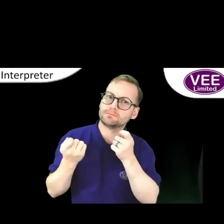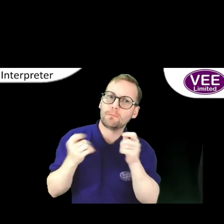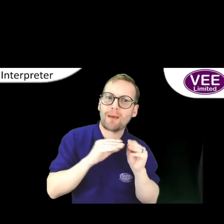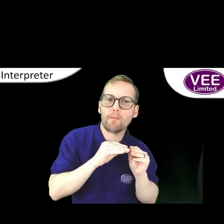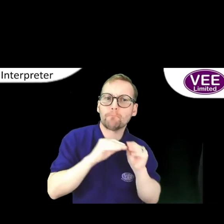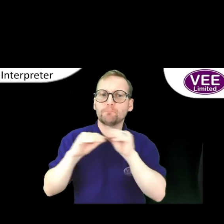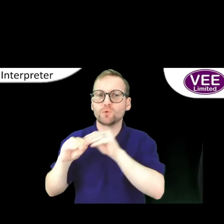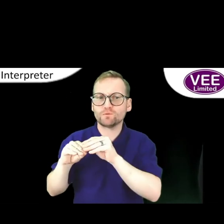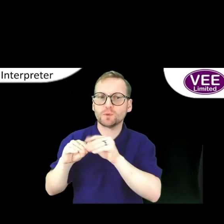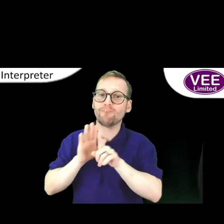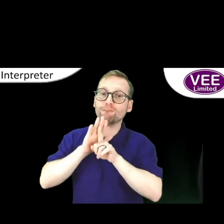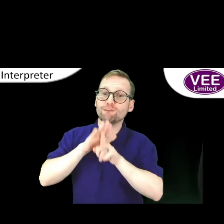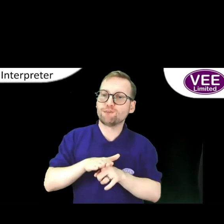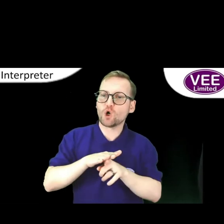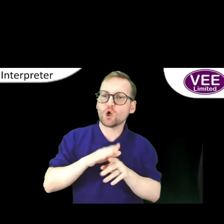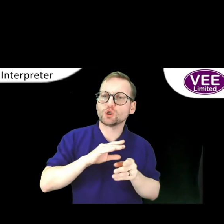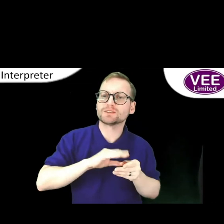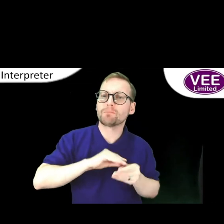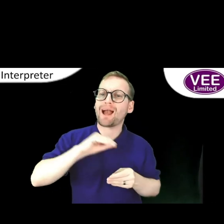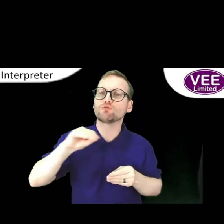forced migration and so on in the past.